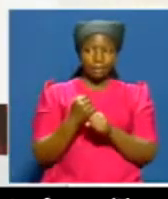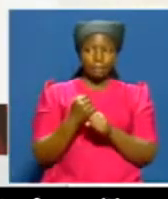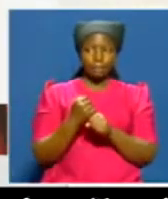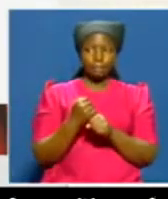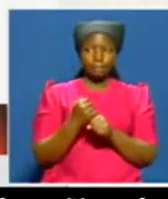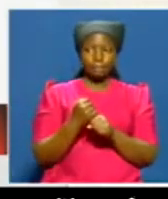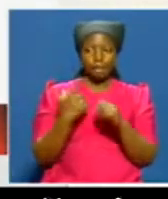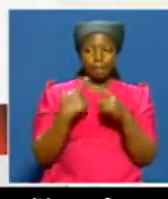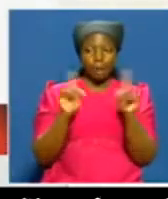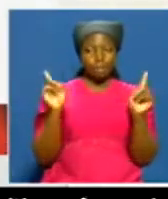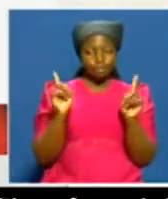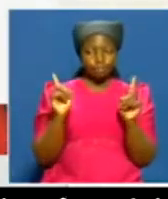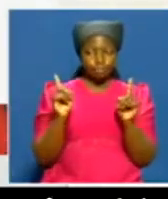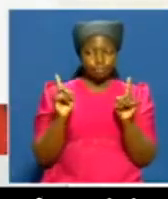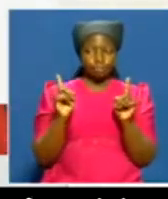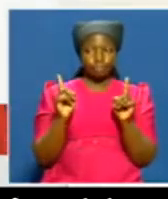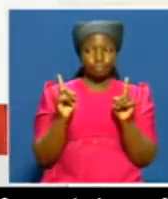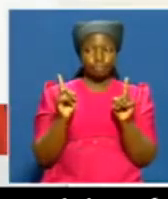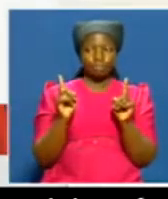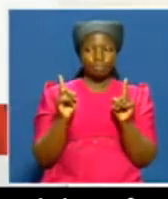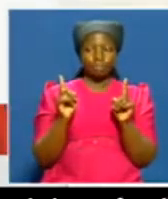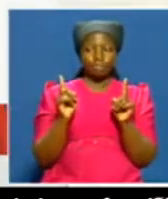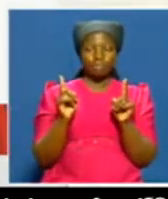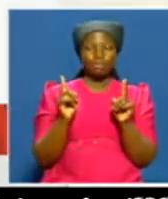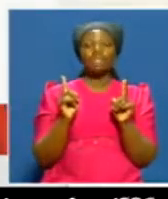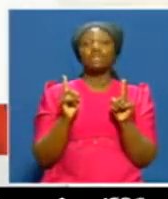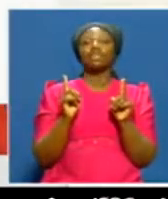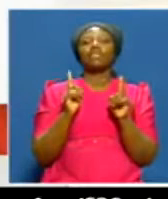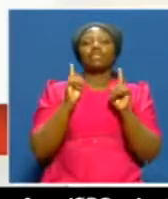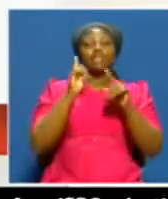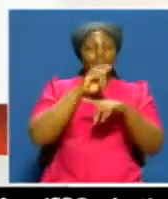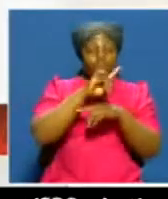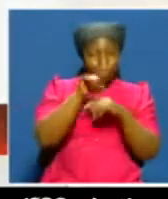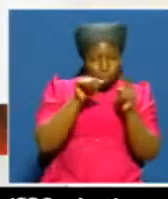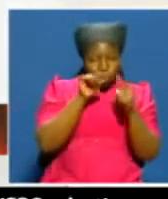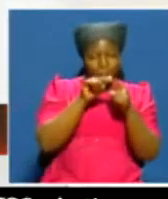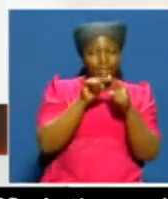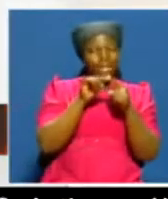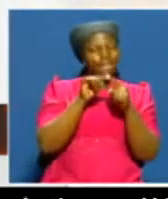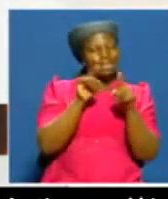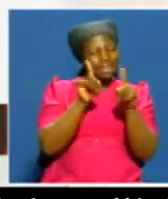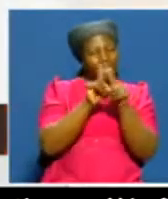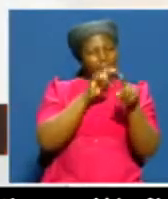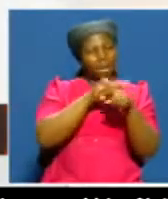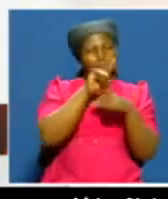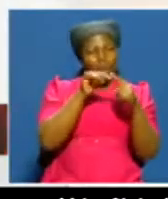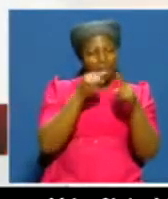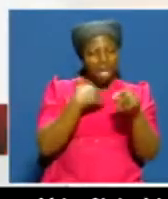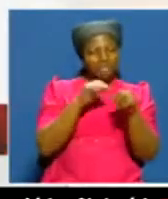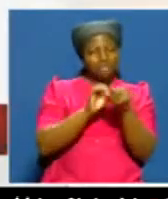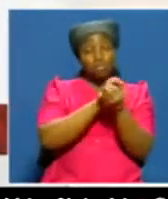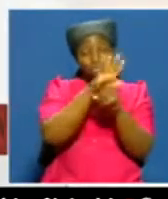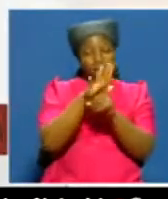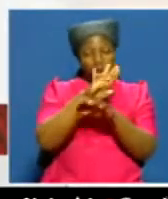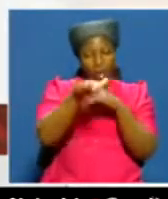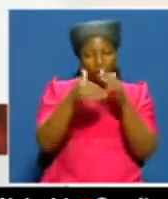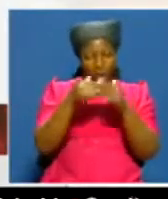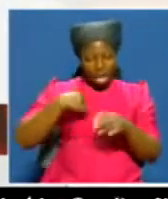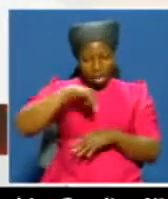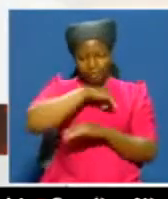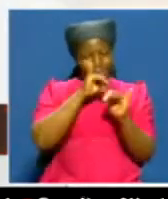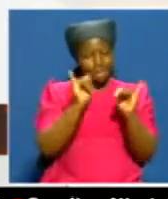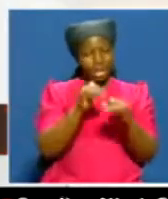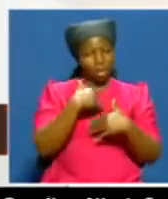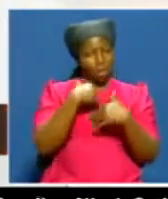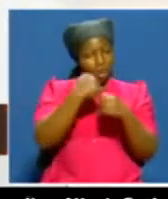However, despite and even in the face of this pandemic, we have all remained confident in the abilities of